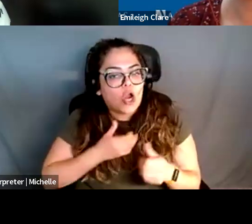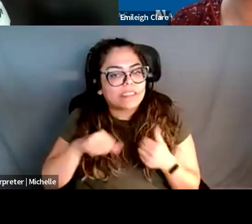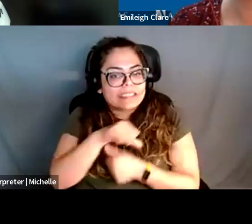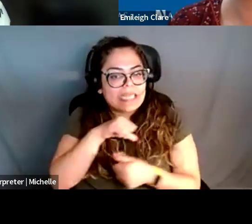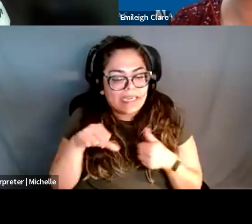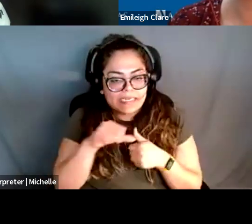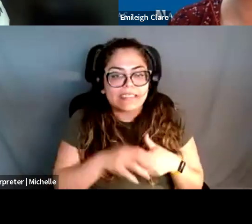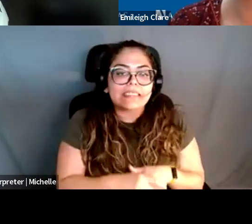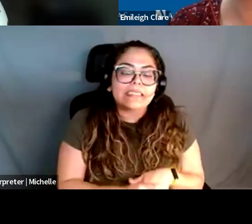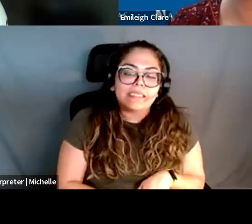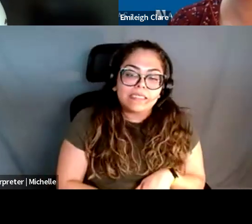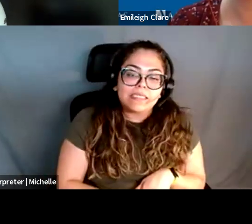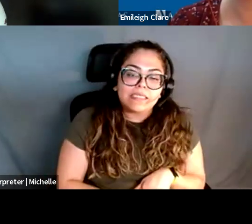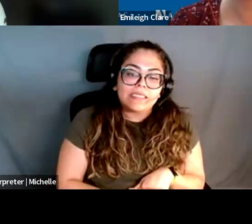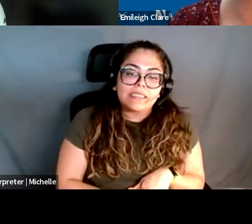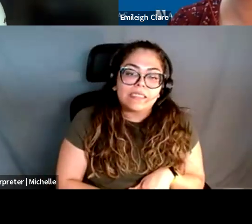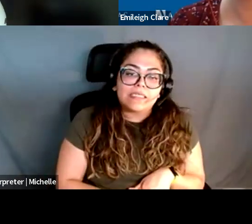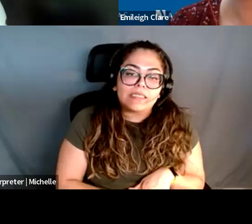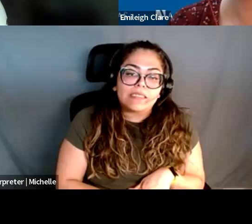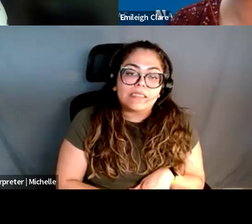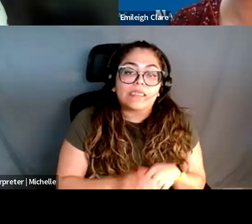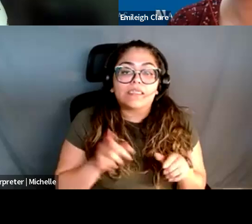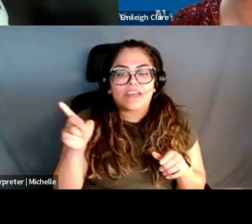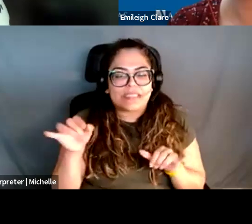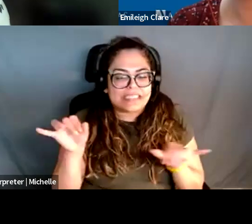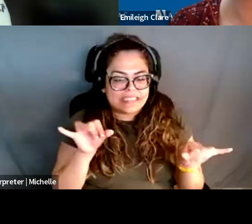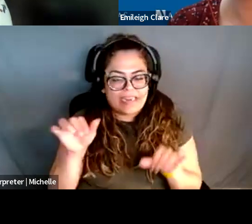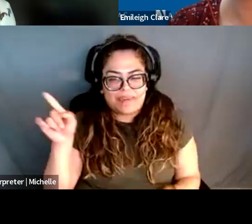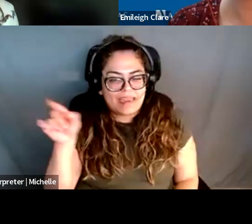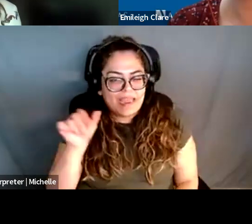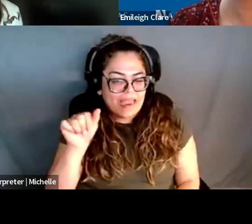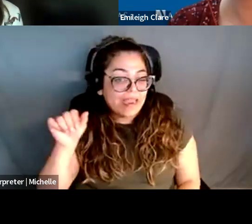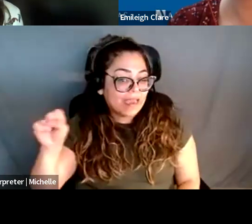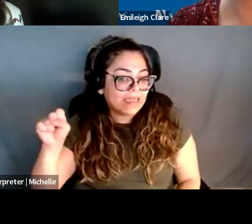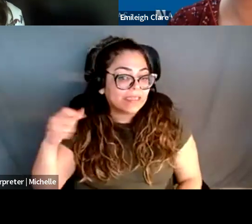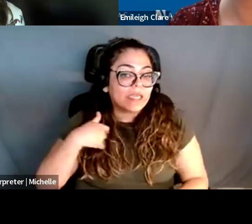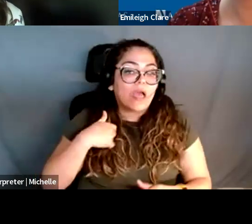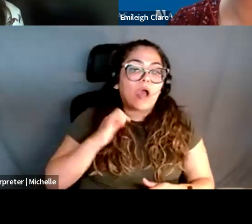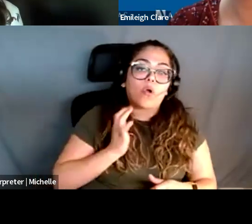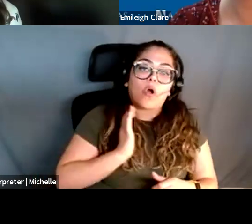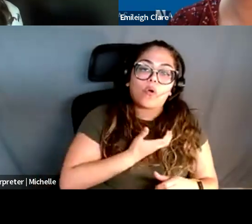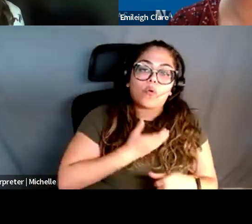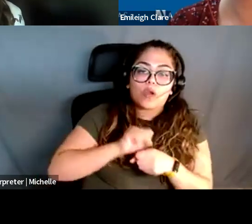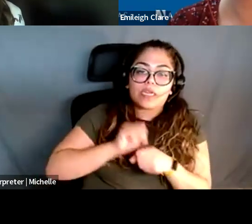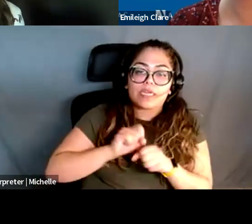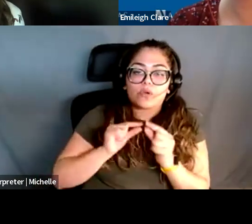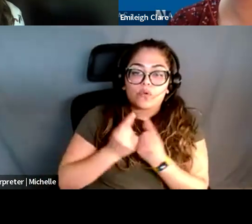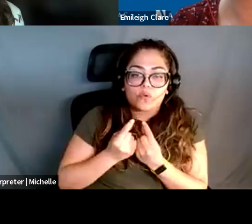And are similar to with AAAS, our working groups are committees of council, our governing board. So you